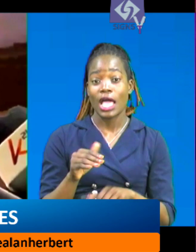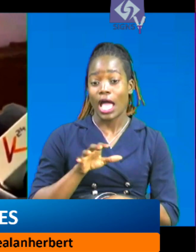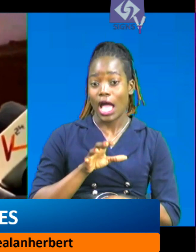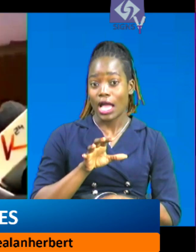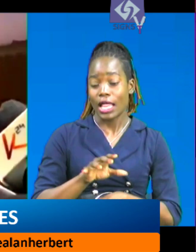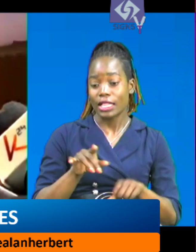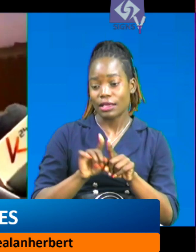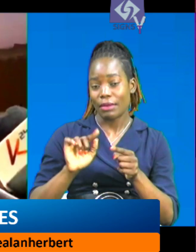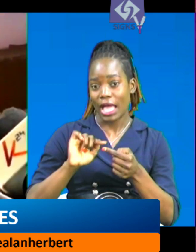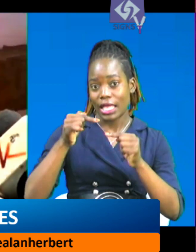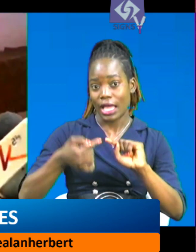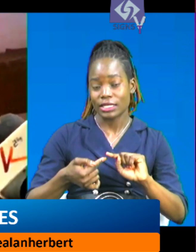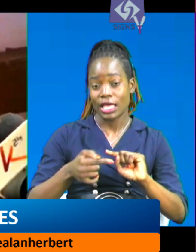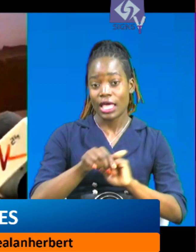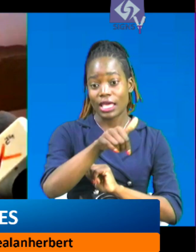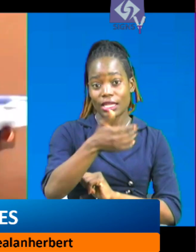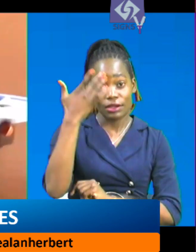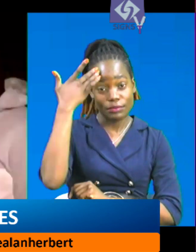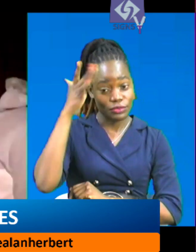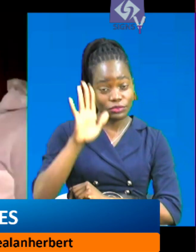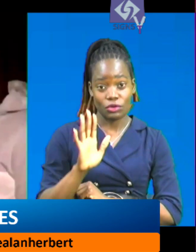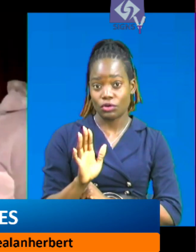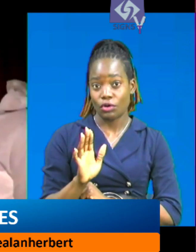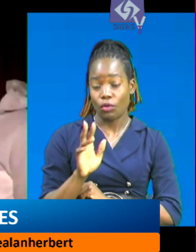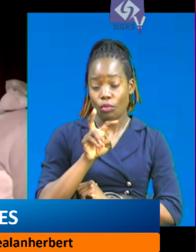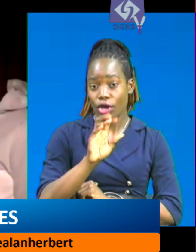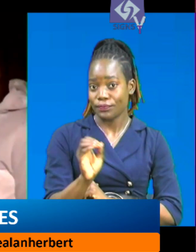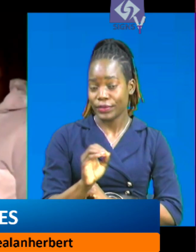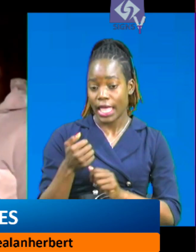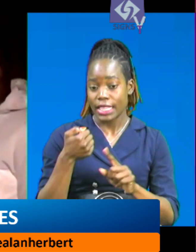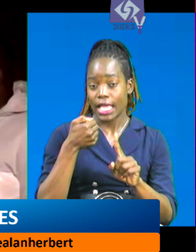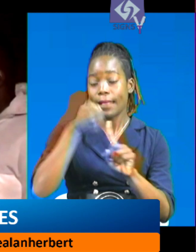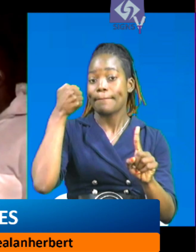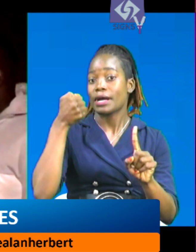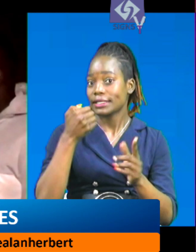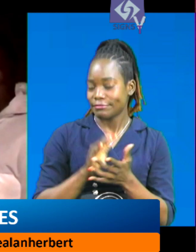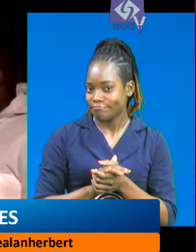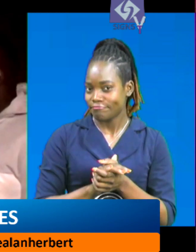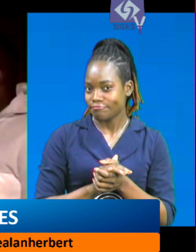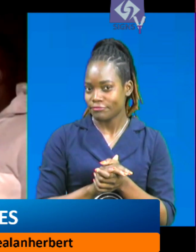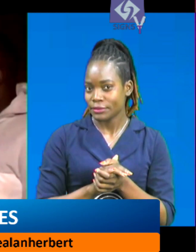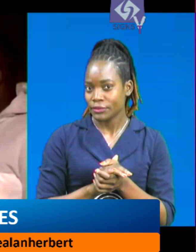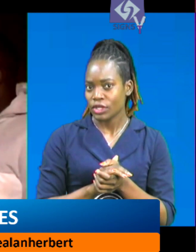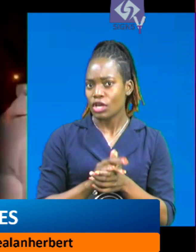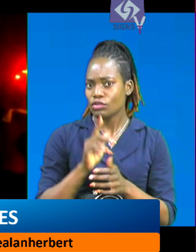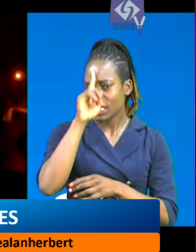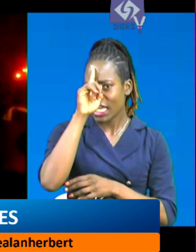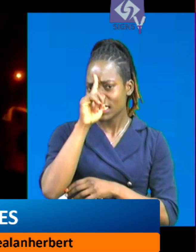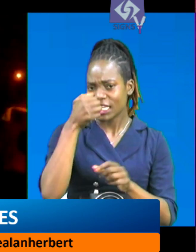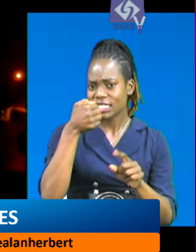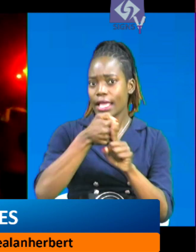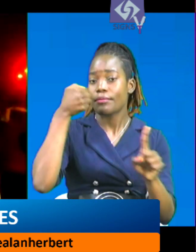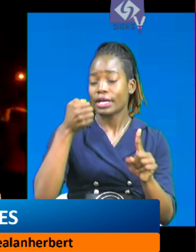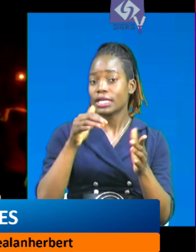pia naye aliumia. Mdogo hata sijui ako wapi, sijamuona. The impact itself ilituamusha. It was a very serious impact that